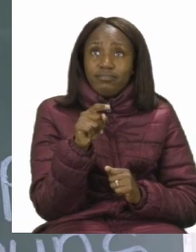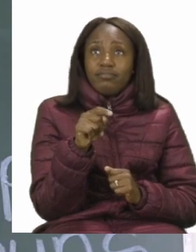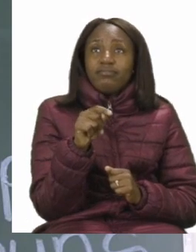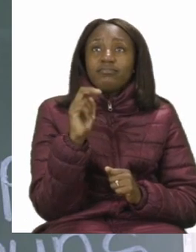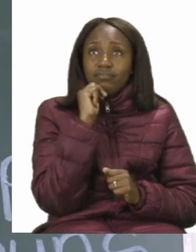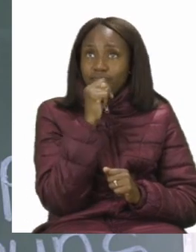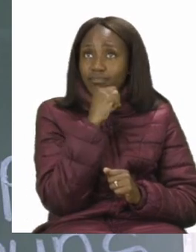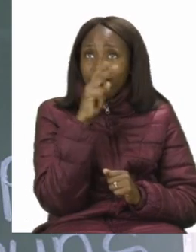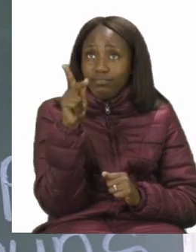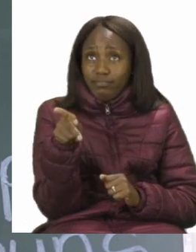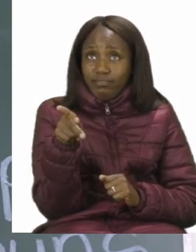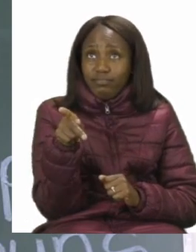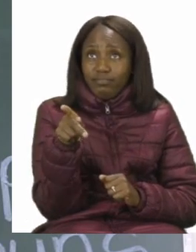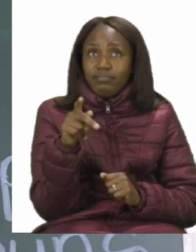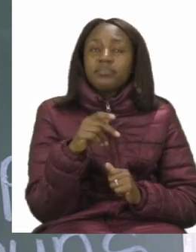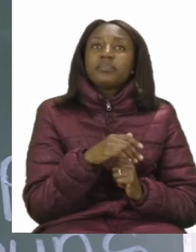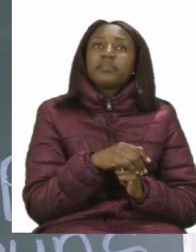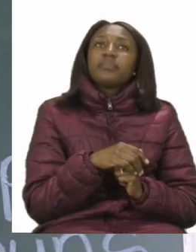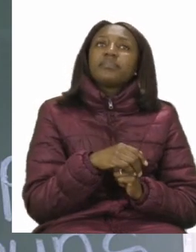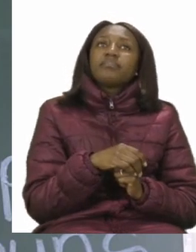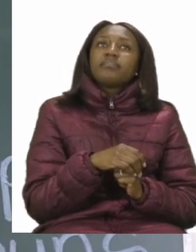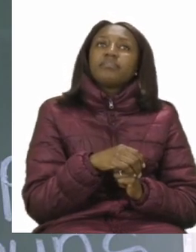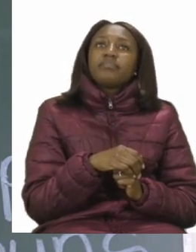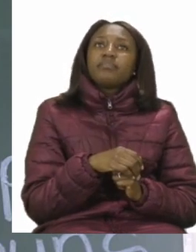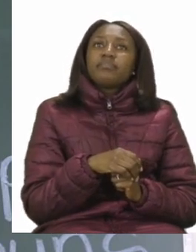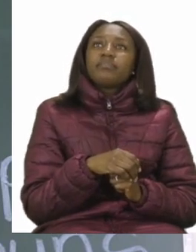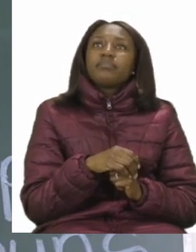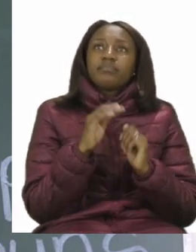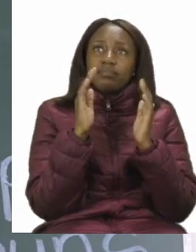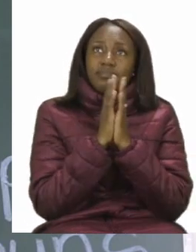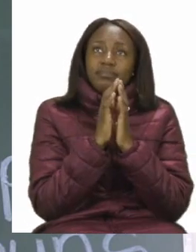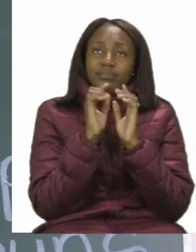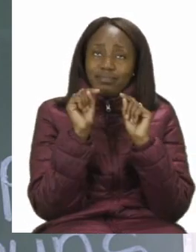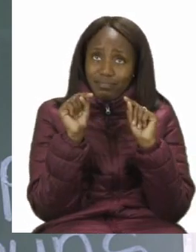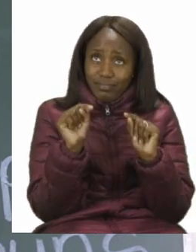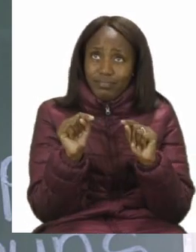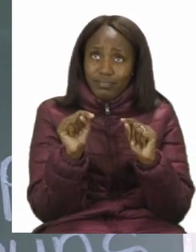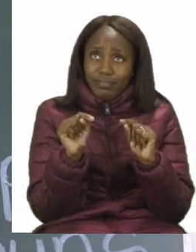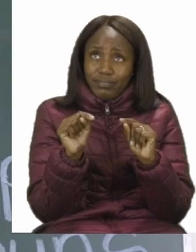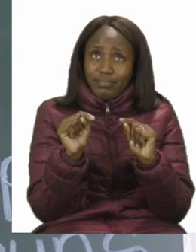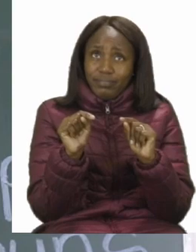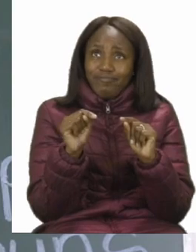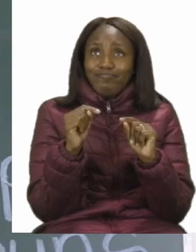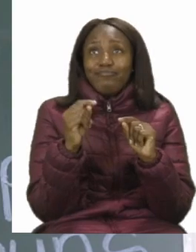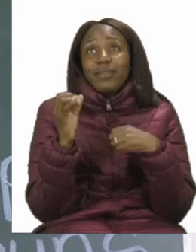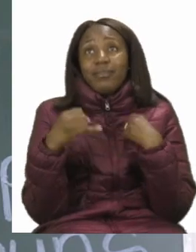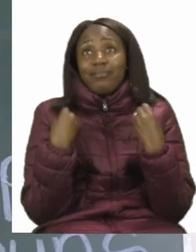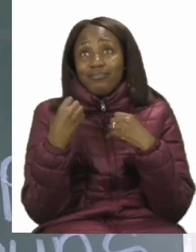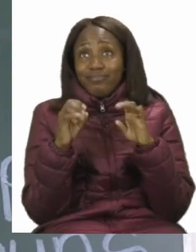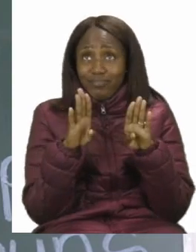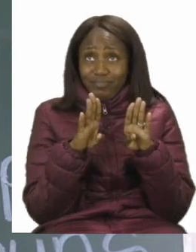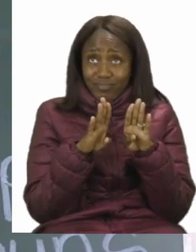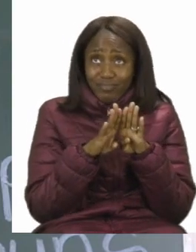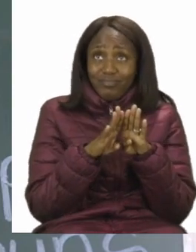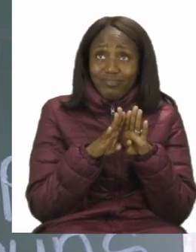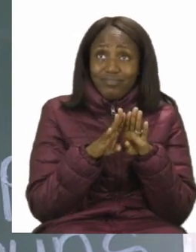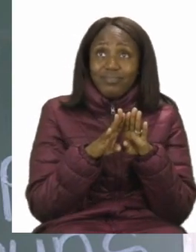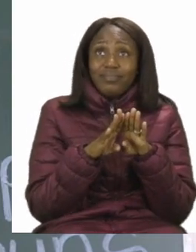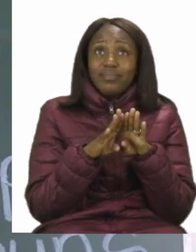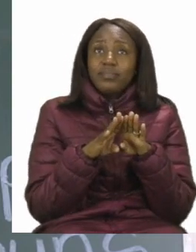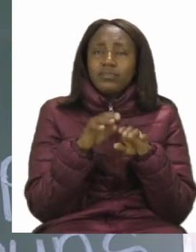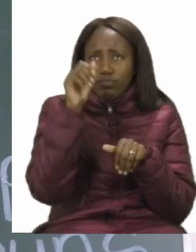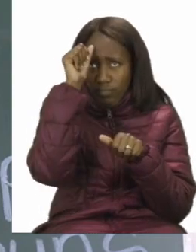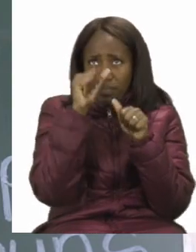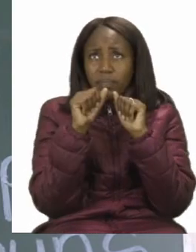Okay, now grade 3s, you can go ahead and have fun with colors.